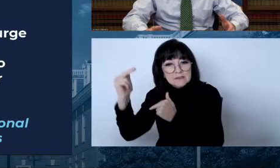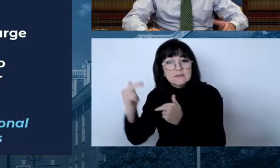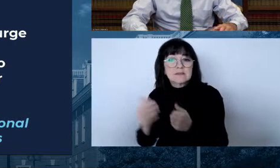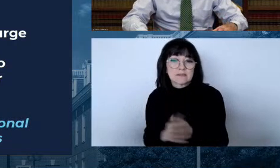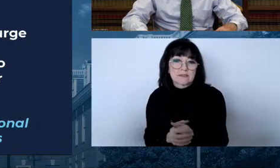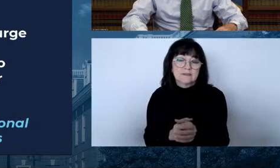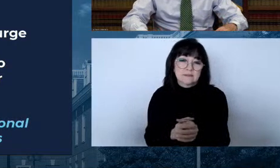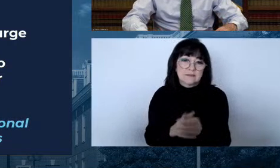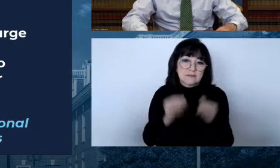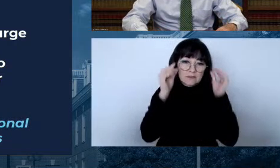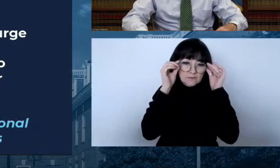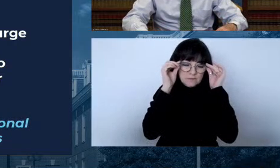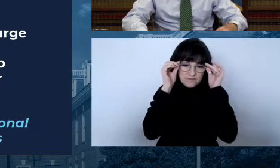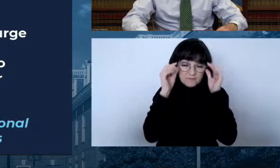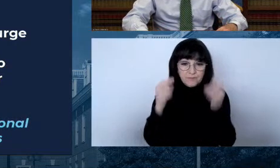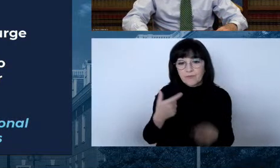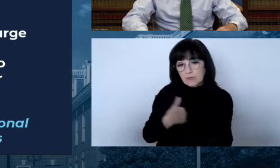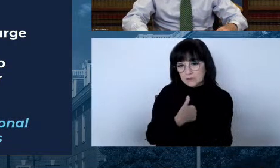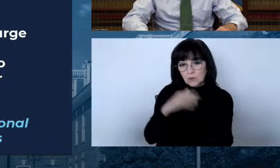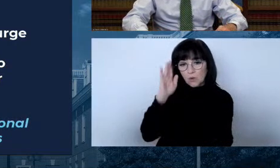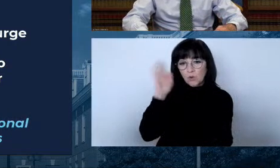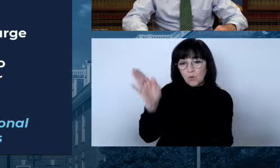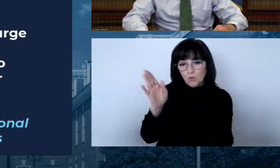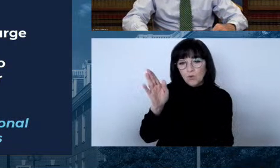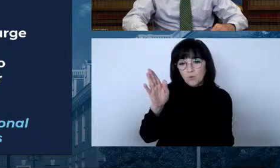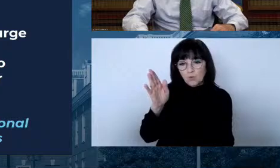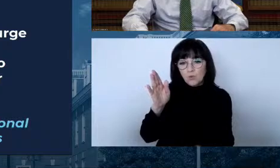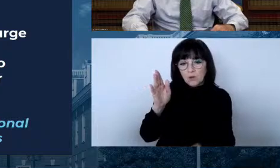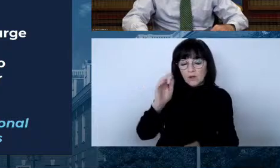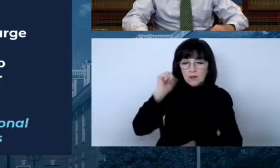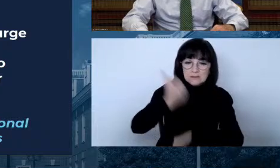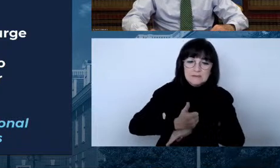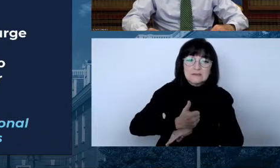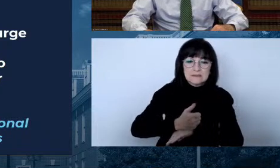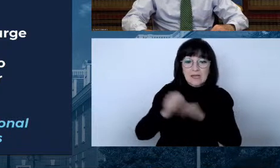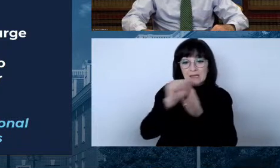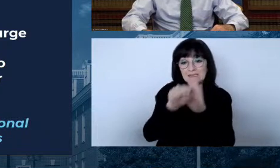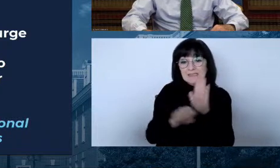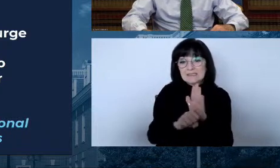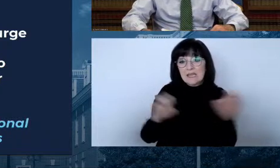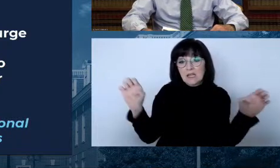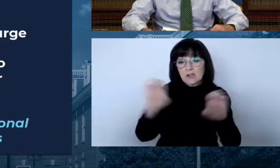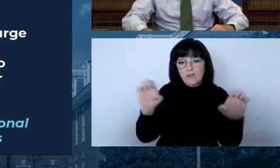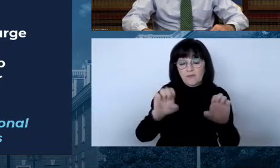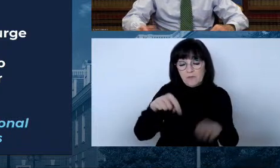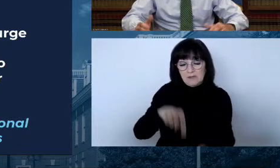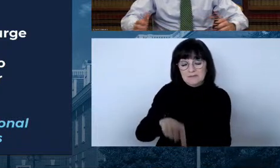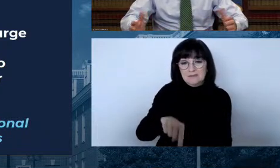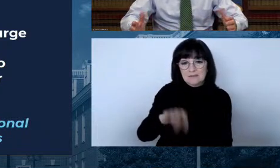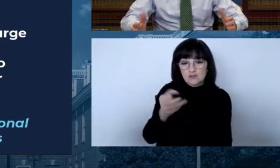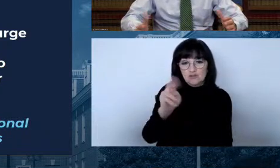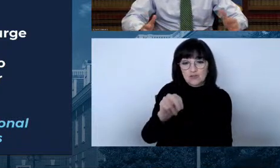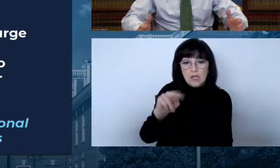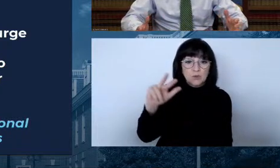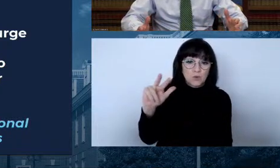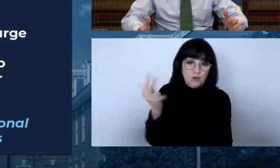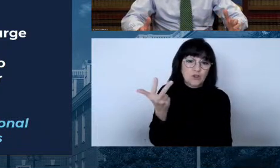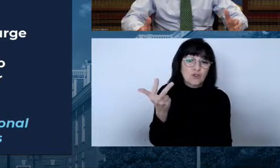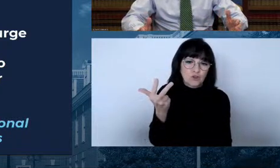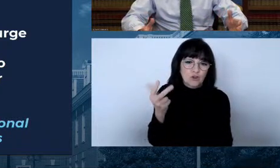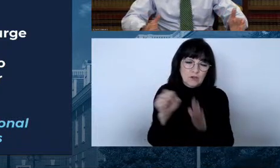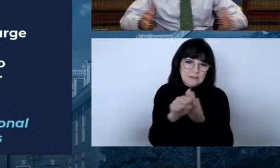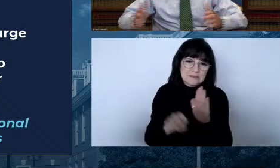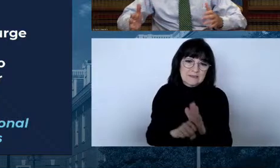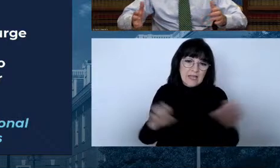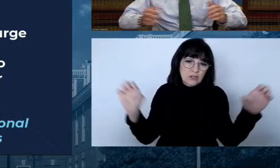so I'll be declaring a state of emergency effective this coming Monday on January the 3rd. It will give us additional